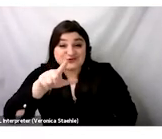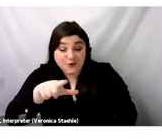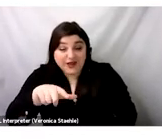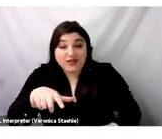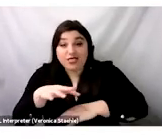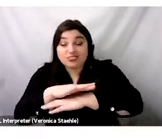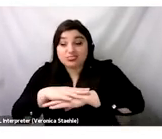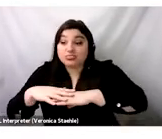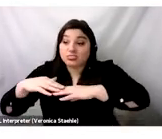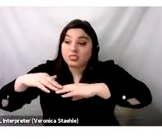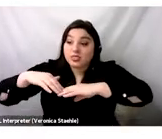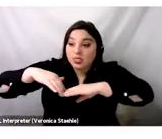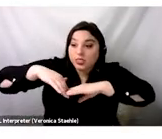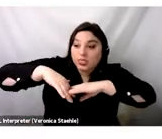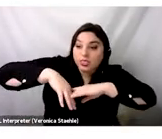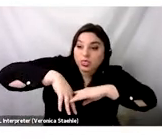which referenced